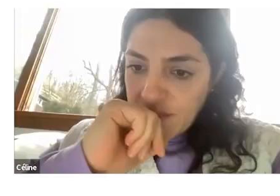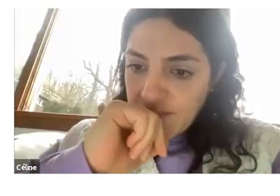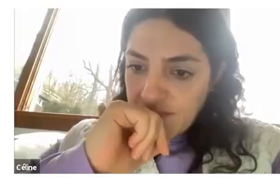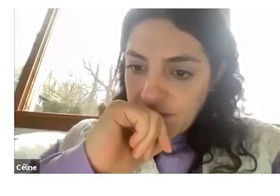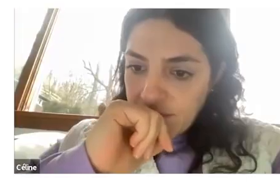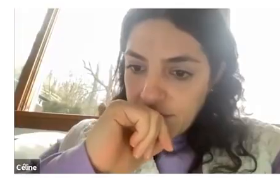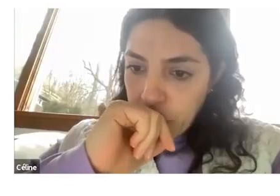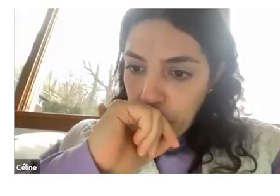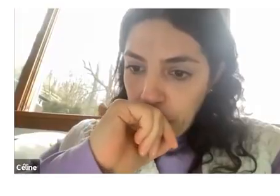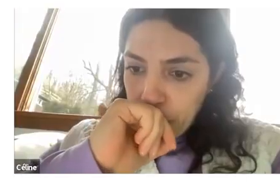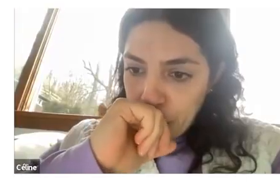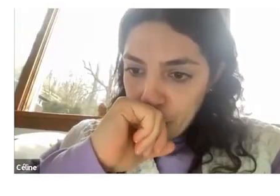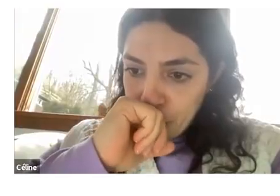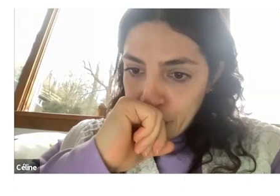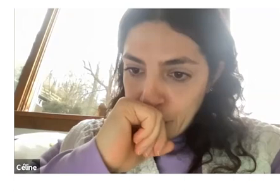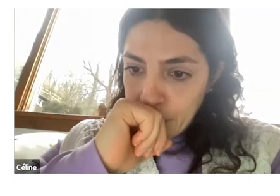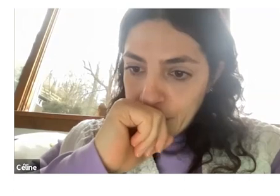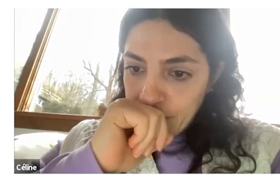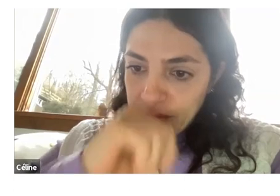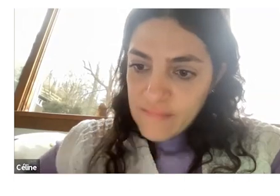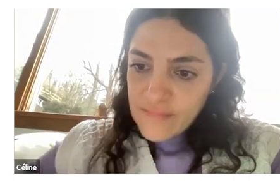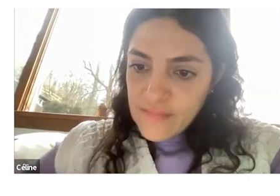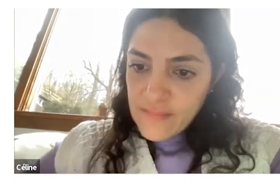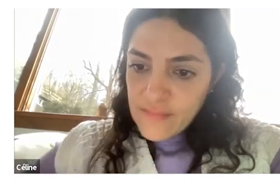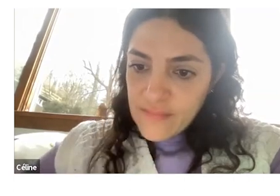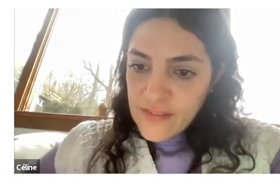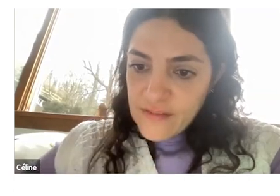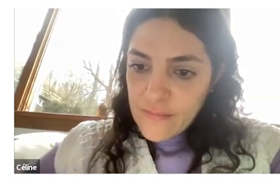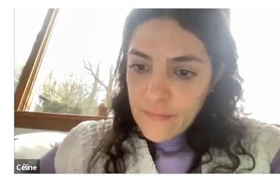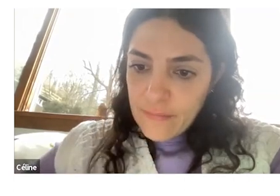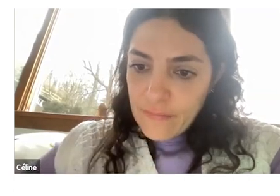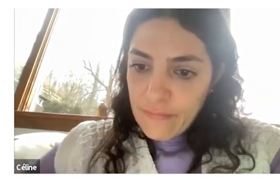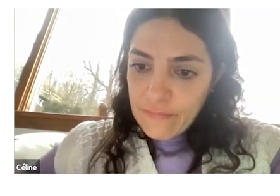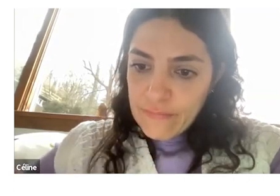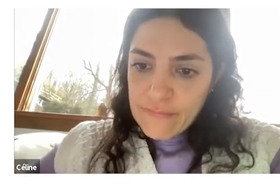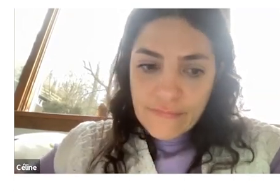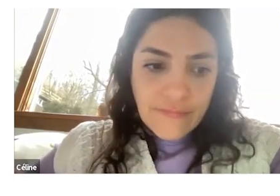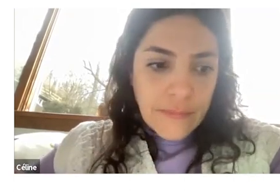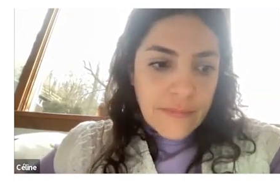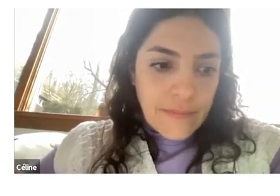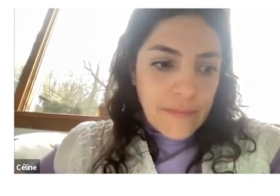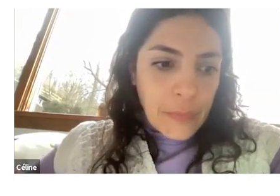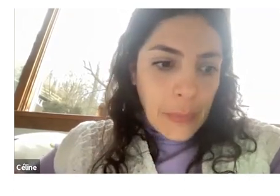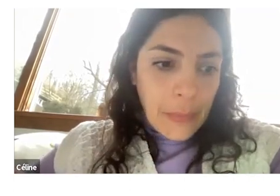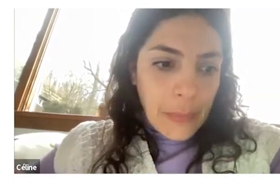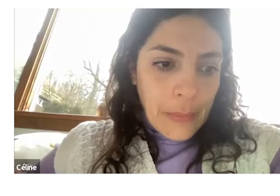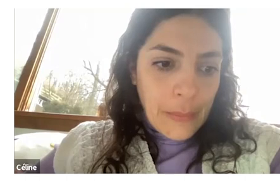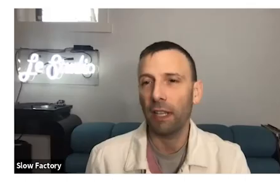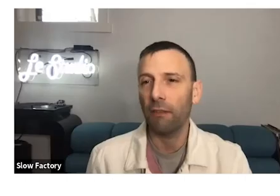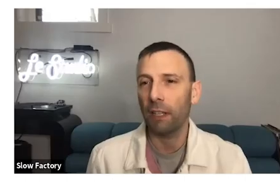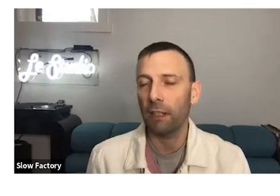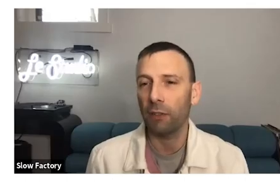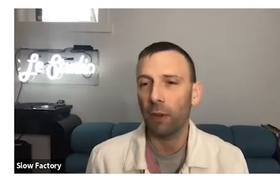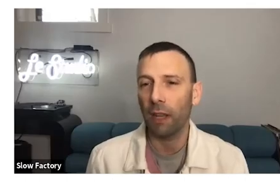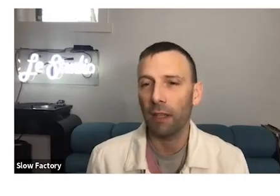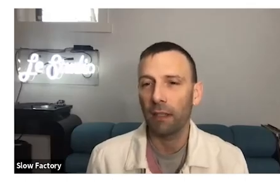that history is basically everything that gets us up to now. So any kind of thought that there was a thing in the past and it doesn't, that